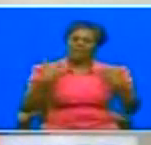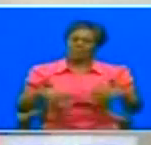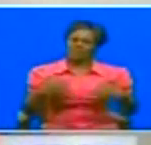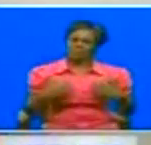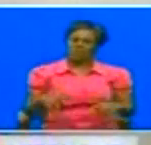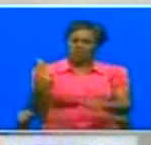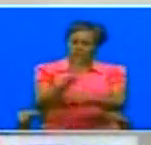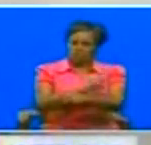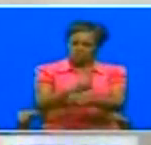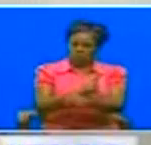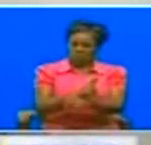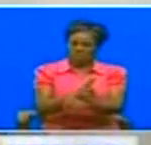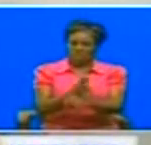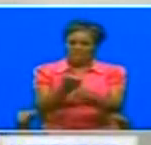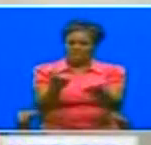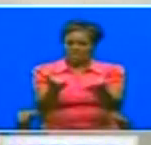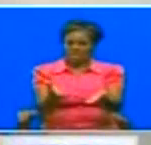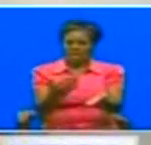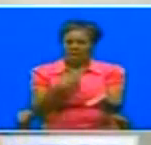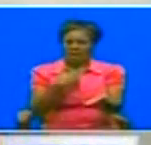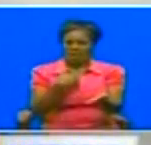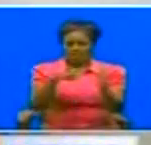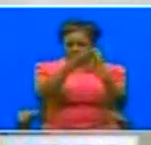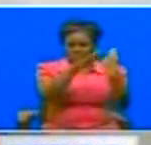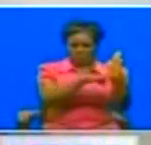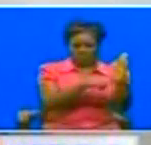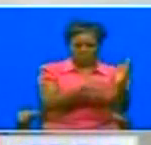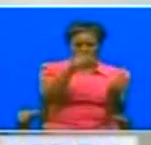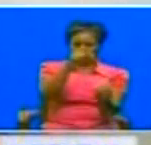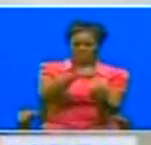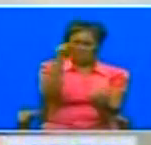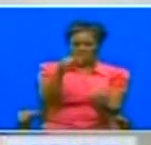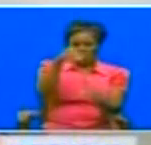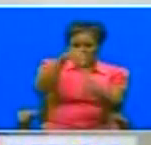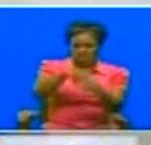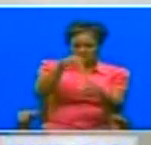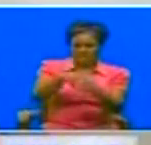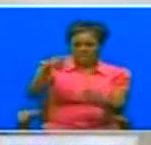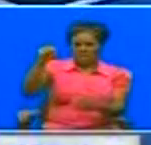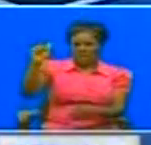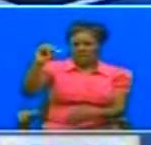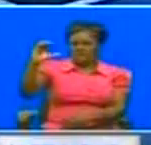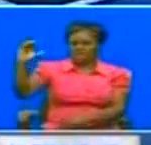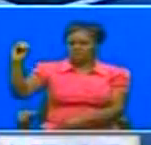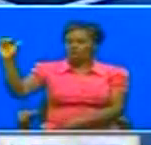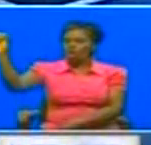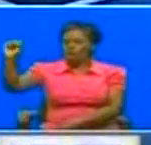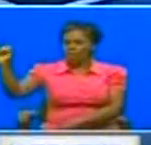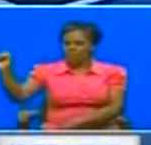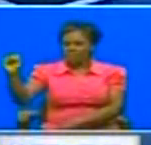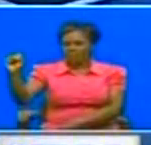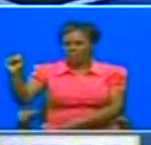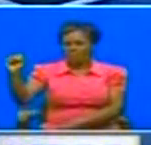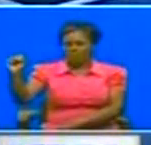if we use the existing mechanisms for testing, which are within NASCOP, the National AIDS and